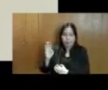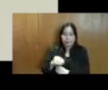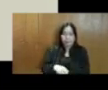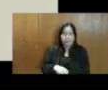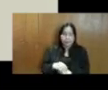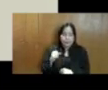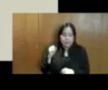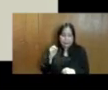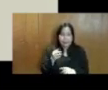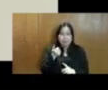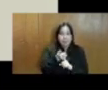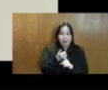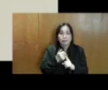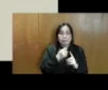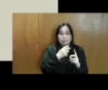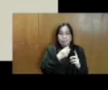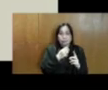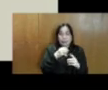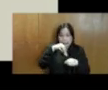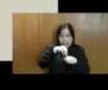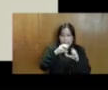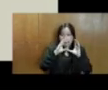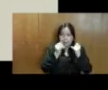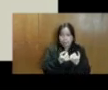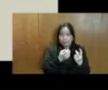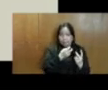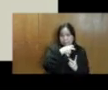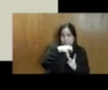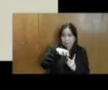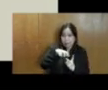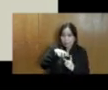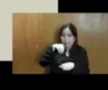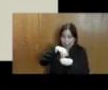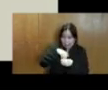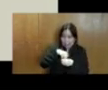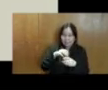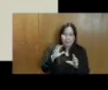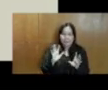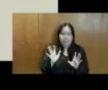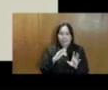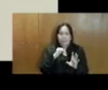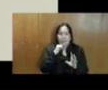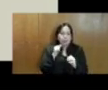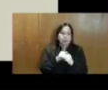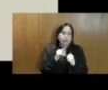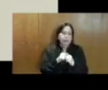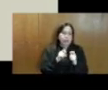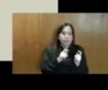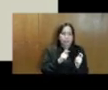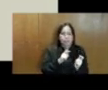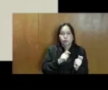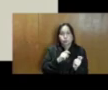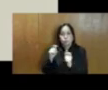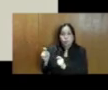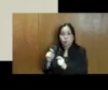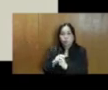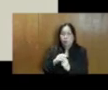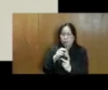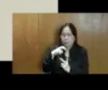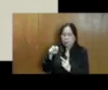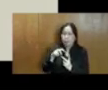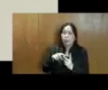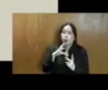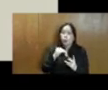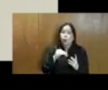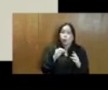they change jobs within their company, that's not going to count in our definition of a transition. This is only workers that have